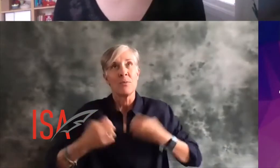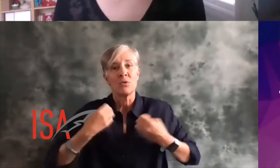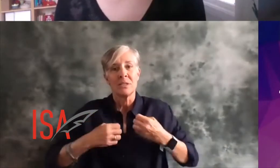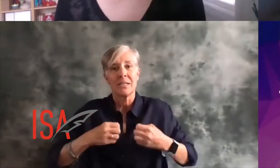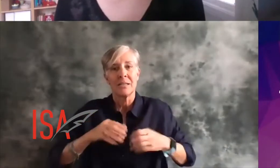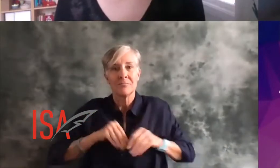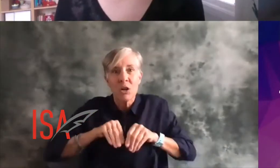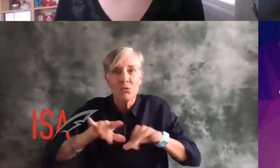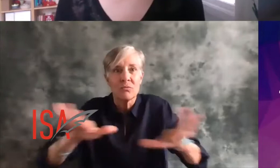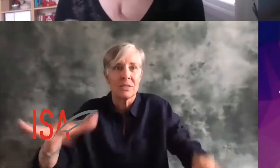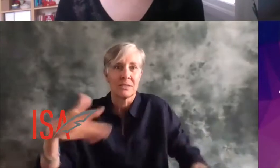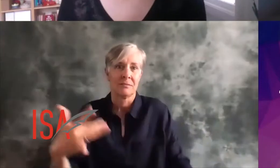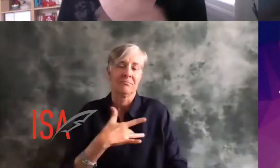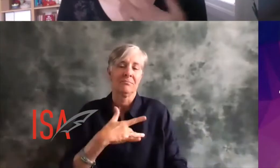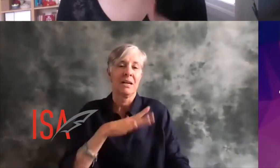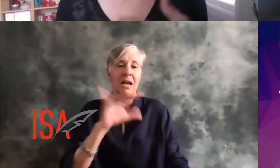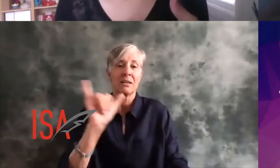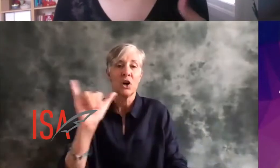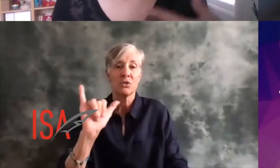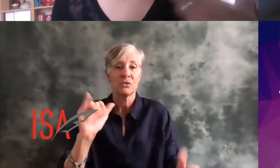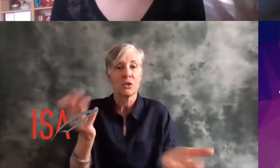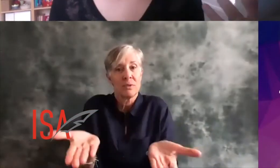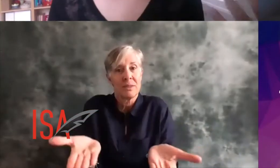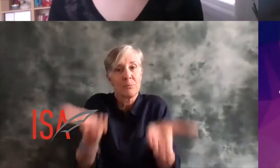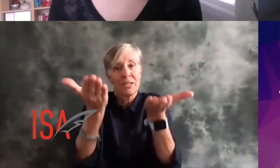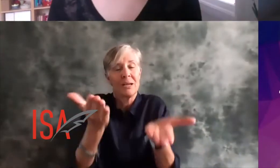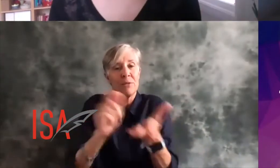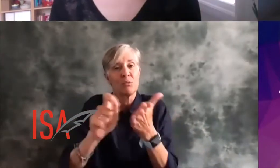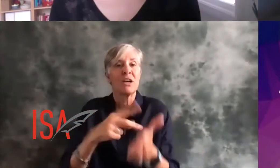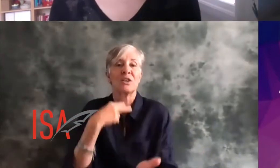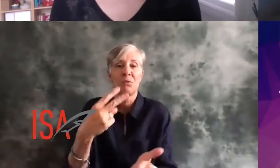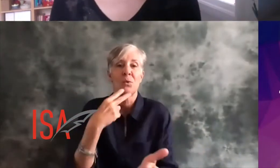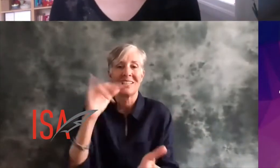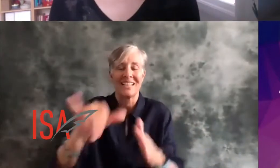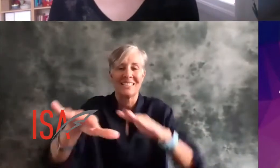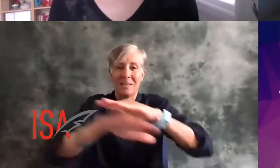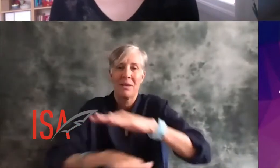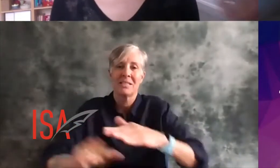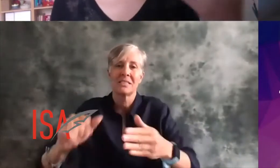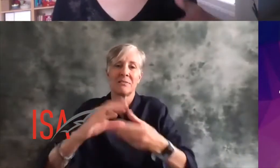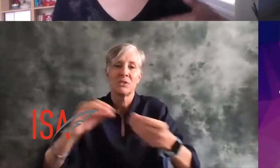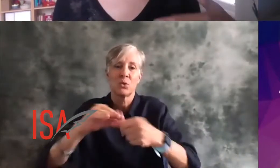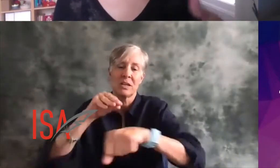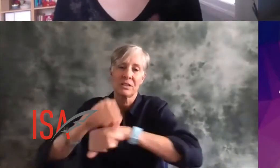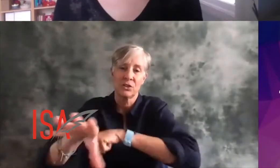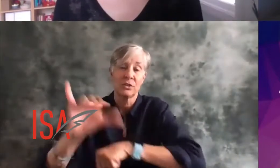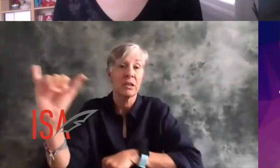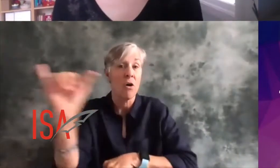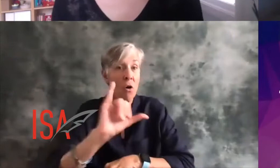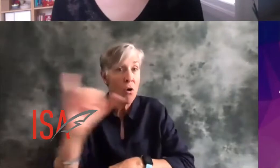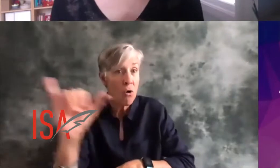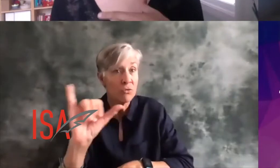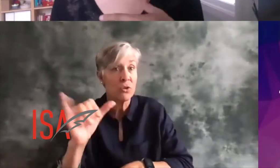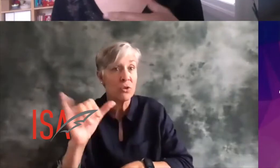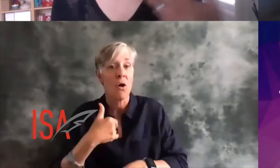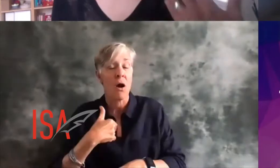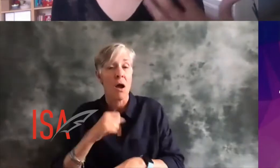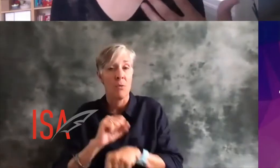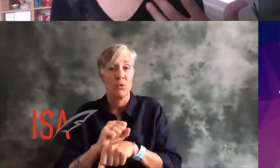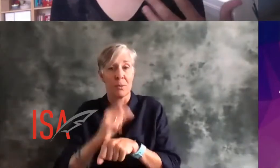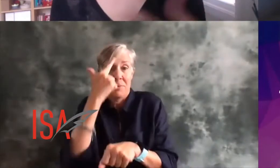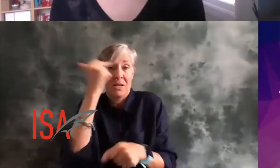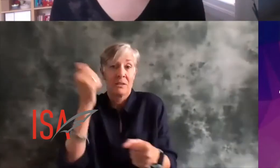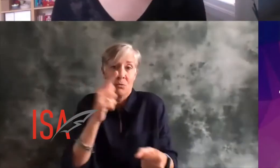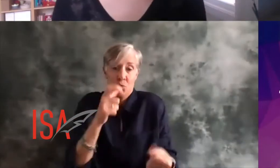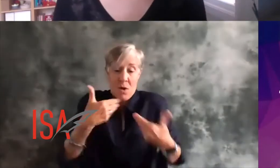resonant, but that they elevate the writer's voice. I mean, that's the basics of story consulting. But also, I work, because